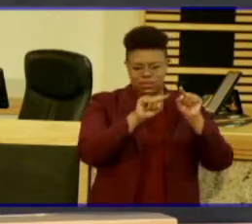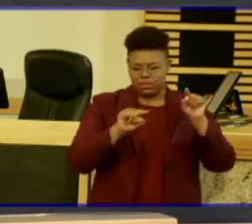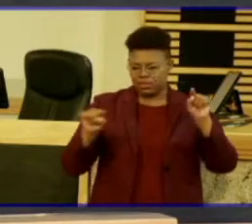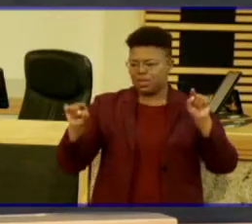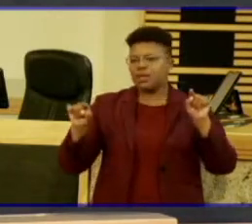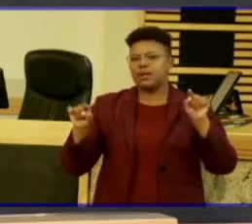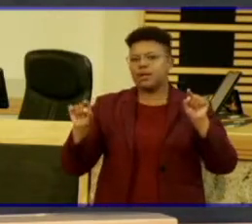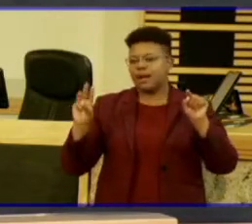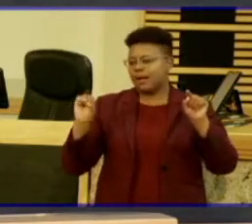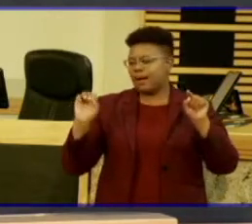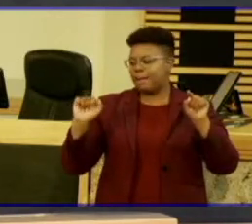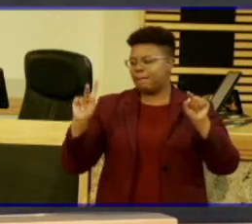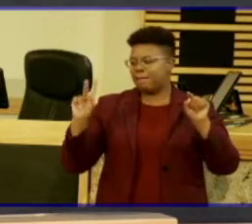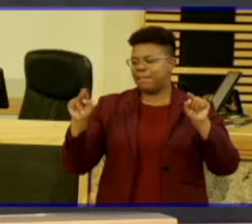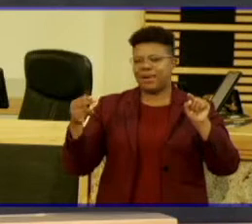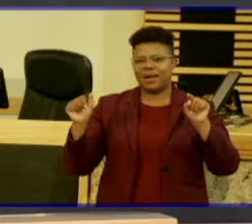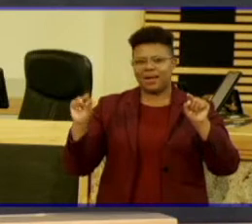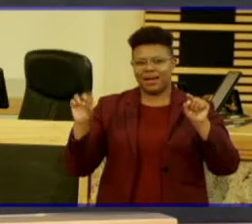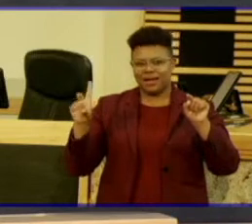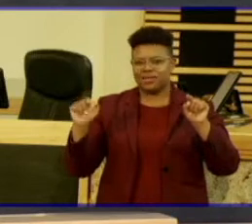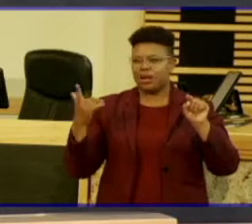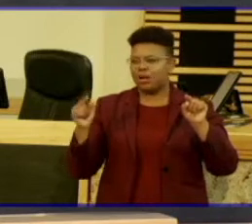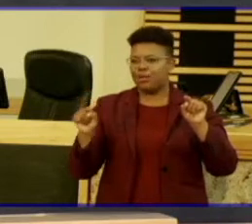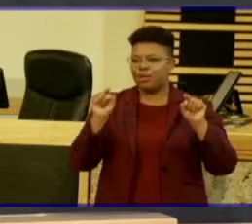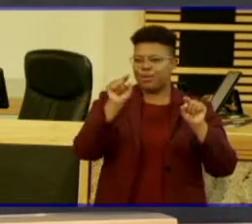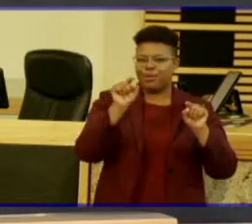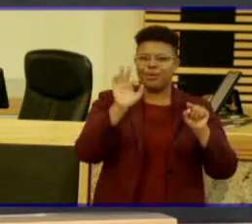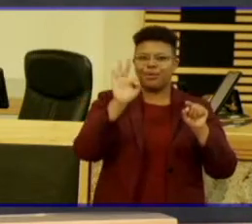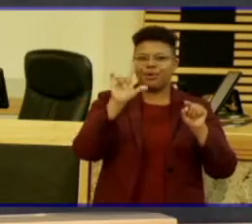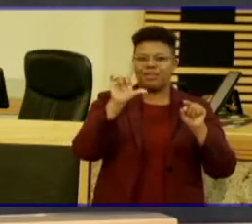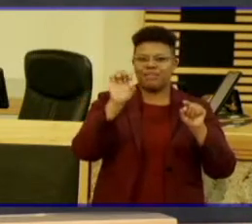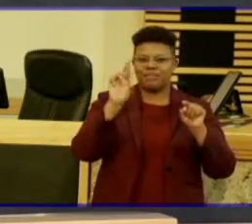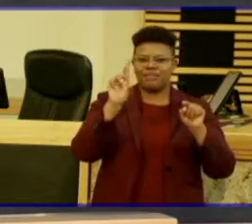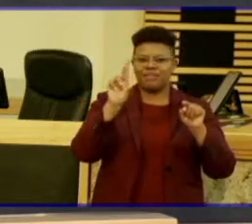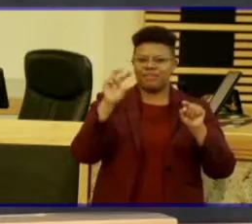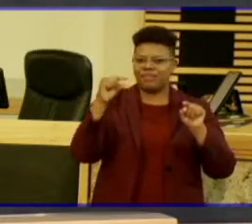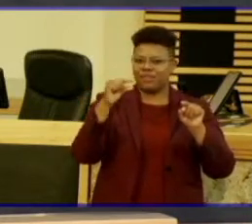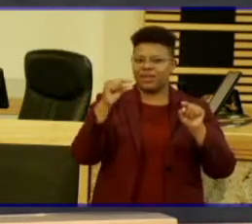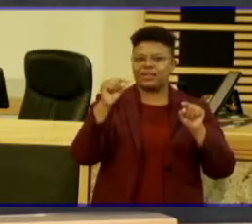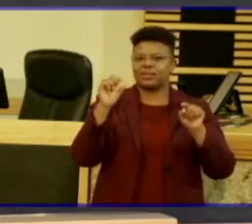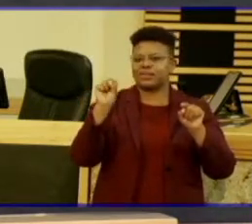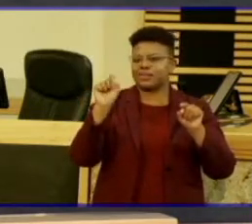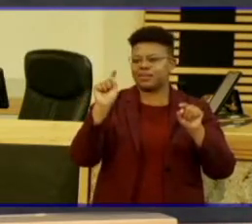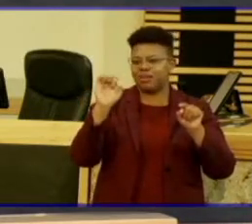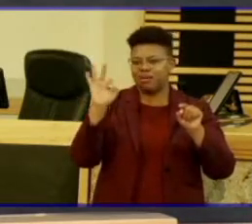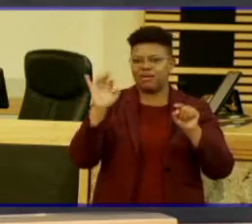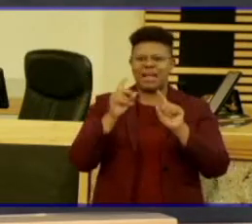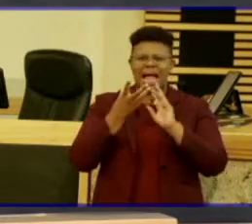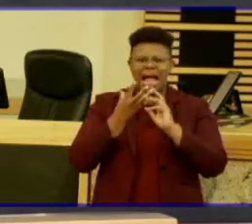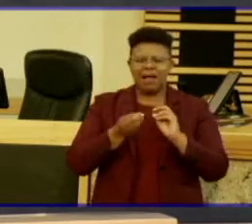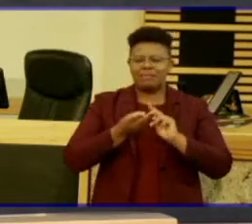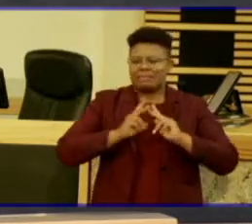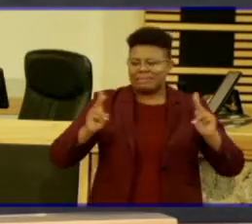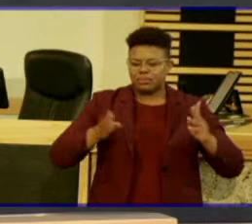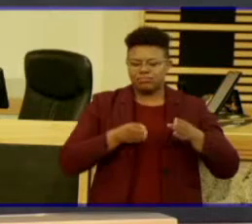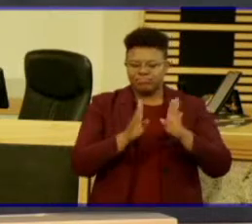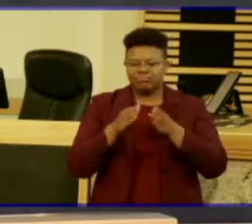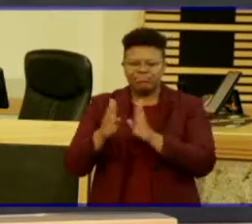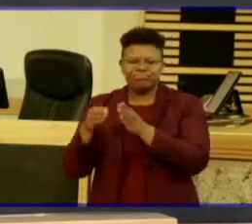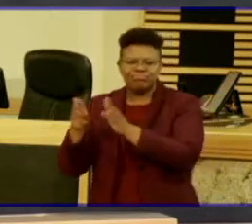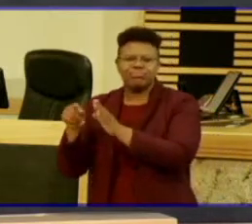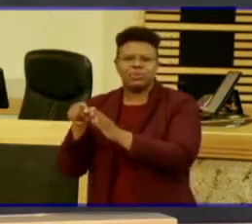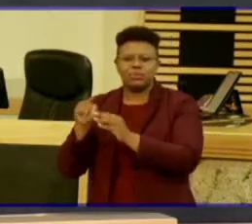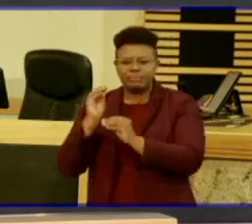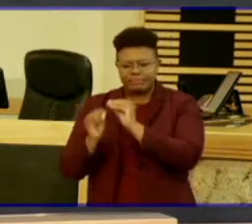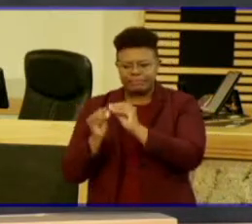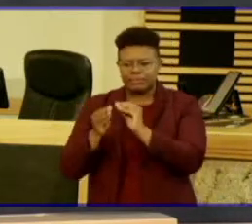Alfred, Magusheni to Flagstaff, and Phase 3 to Mbizana, the N2 to CP2 Phase